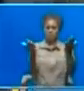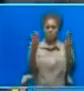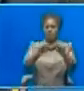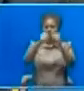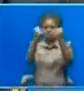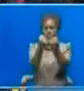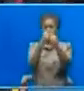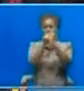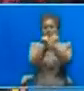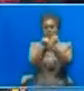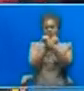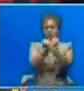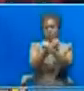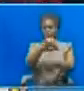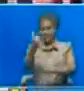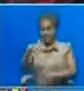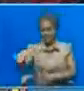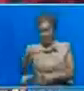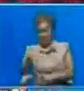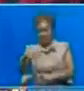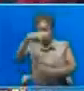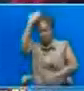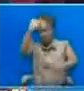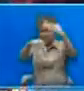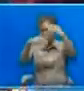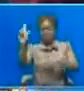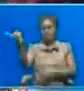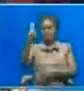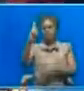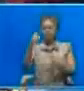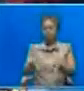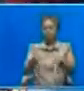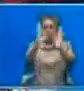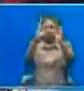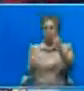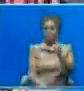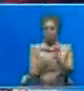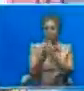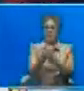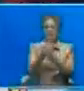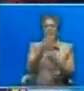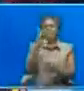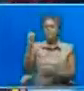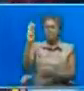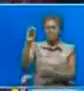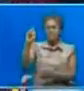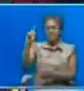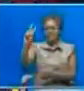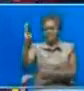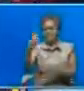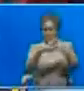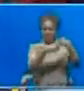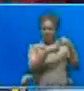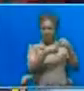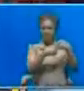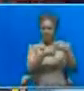social protection. Elsewhere, the University of Nairobi has formally installed Professor Peter Mbithi as the 7th Vice